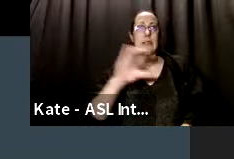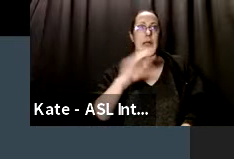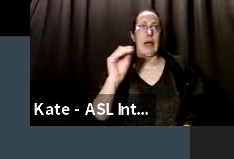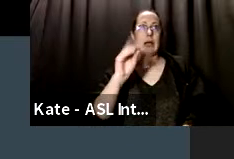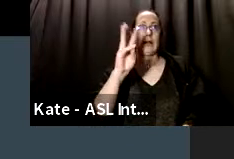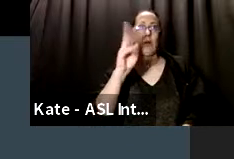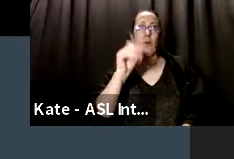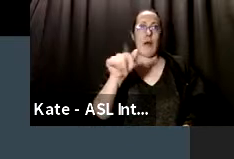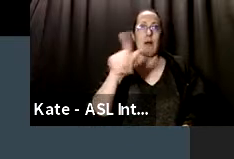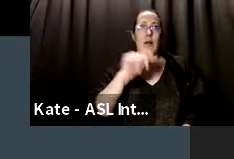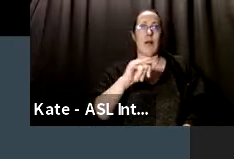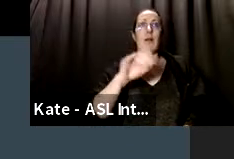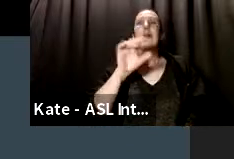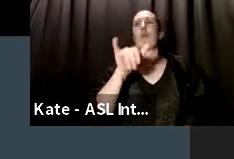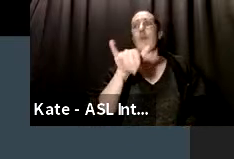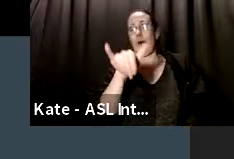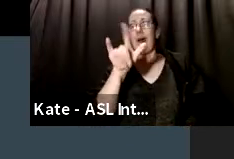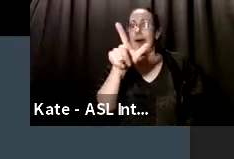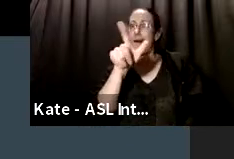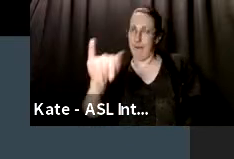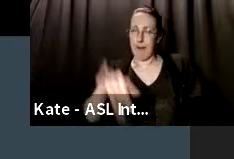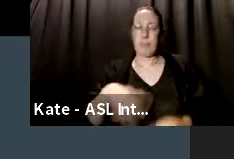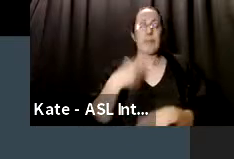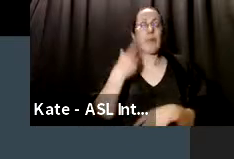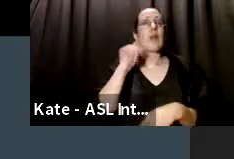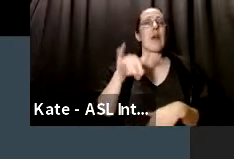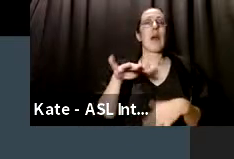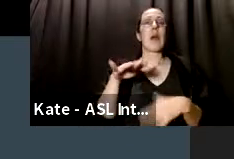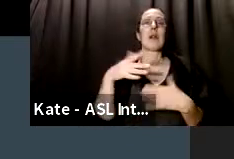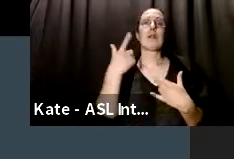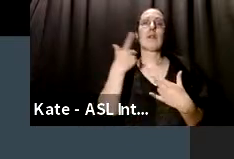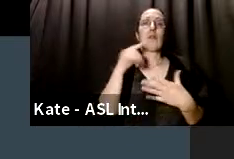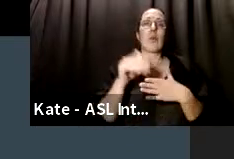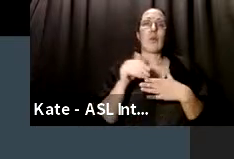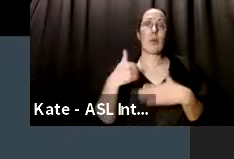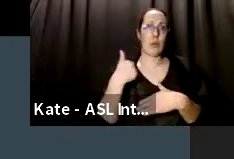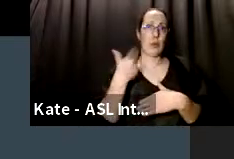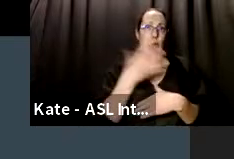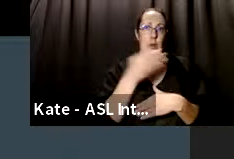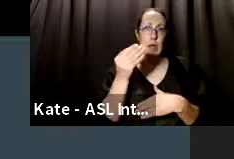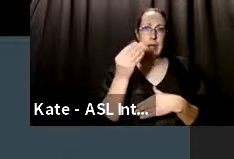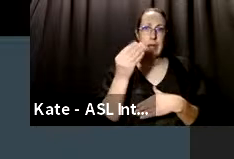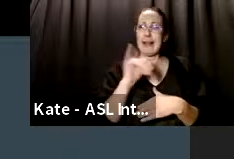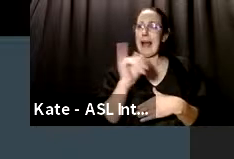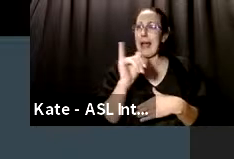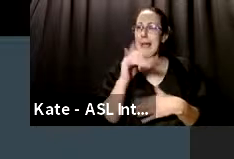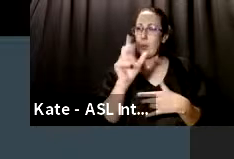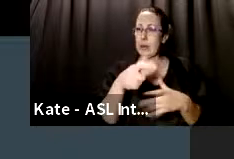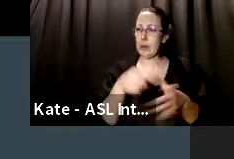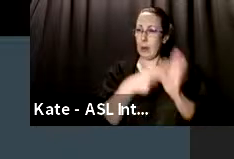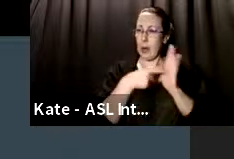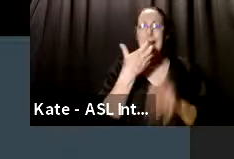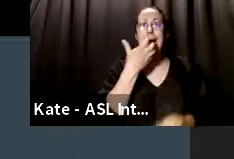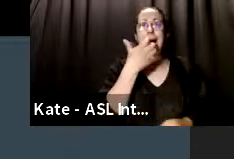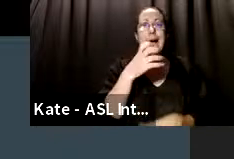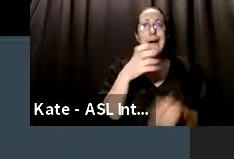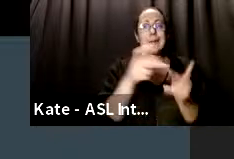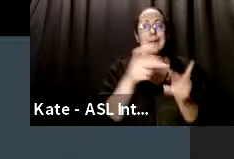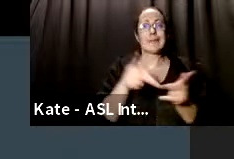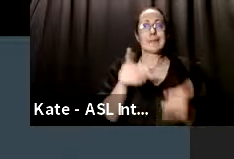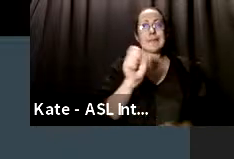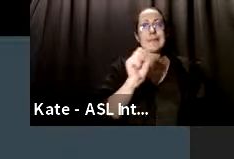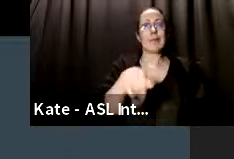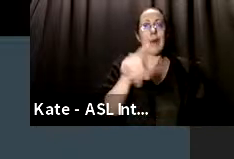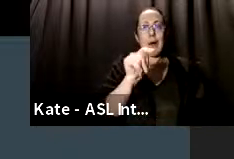or laptops, kind of depending on need for youth, as well as for a couple of youth, like a hotspot, just making sure that if they wanted